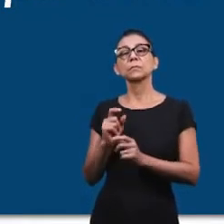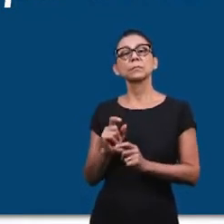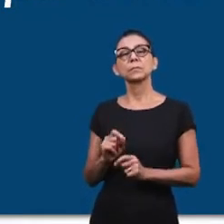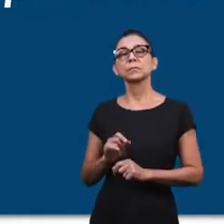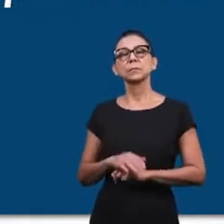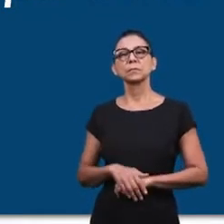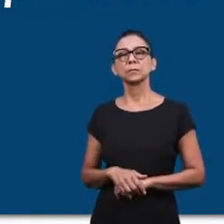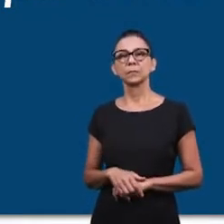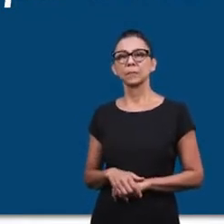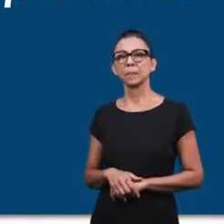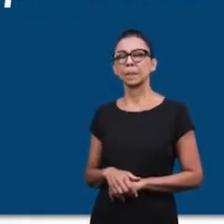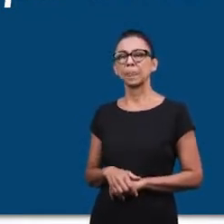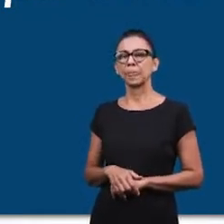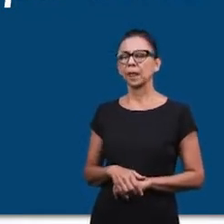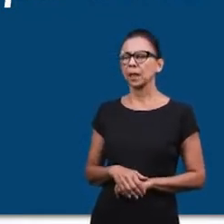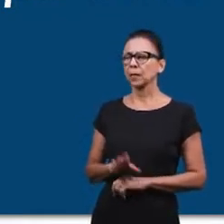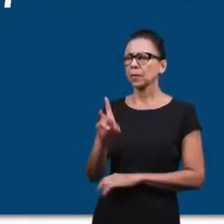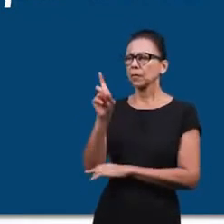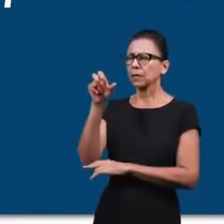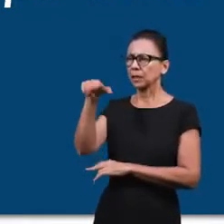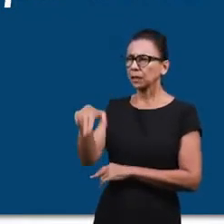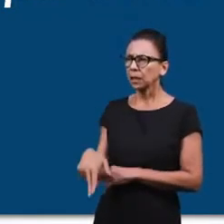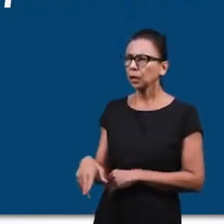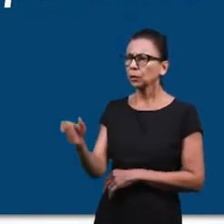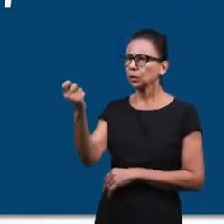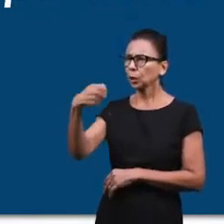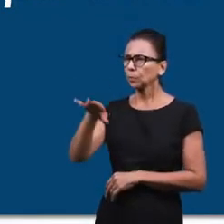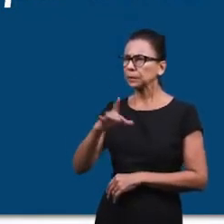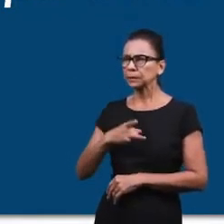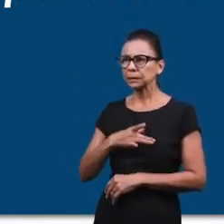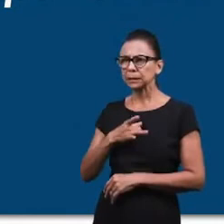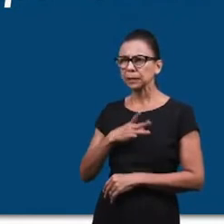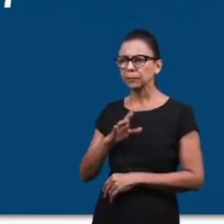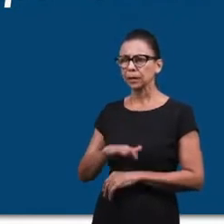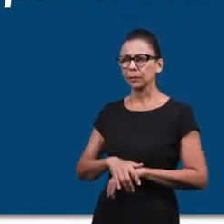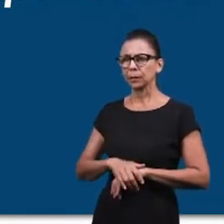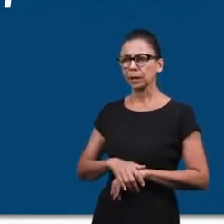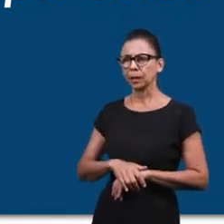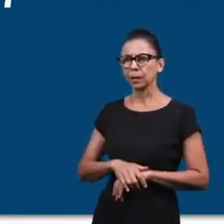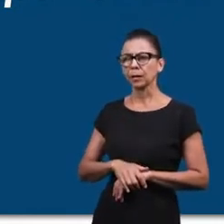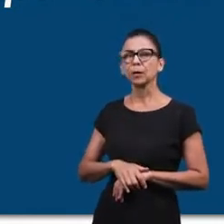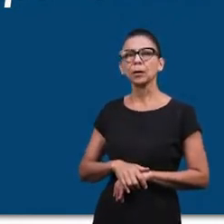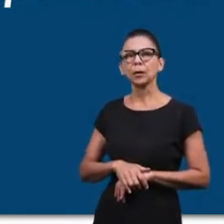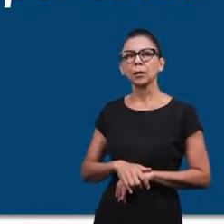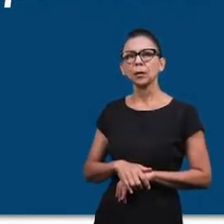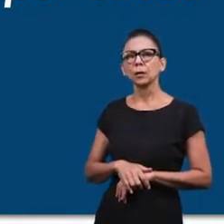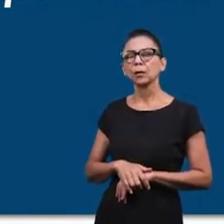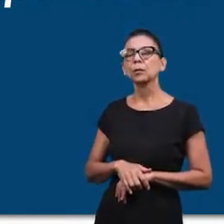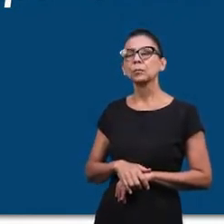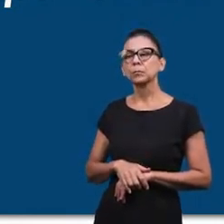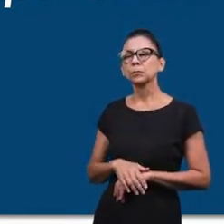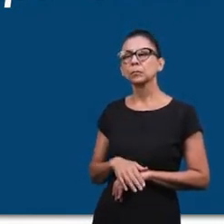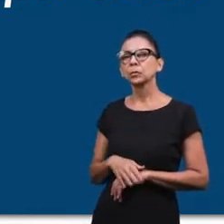me, 'Do not fear, Daniel, from the first day that you set your heart to understand